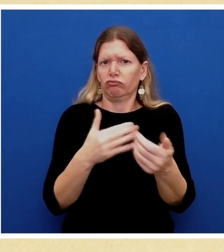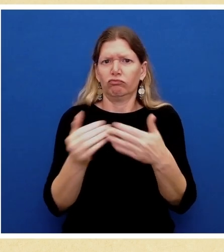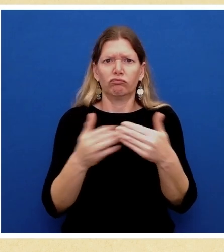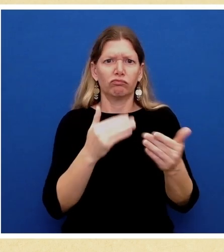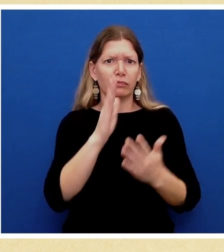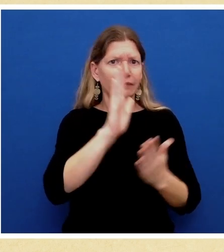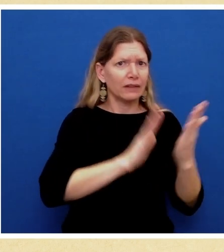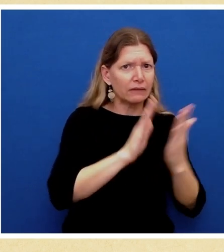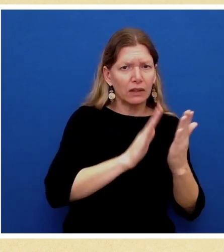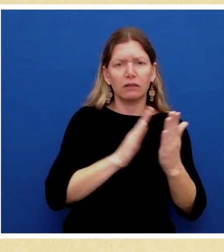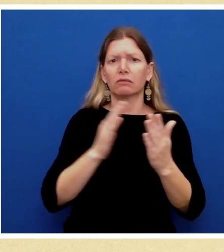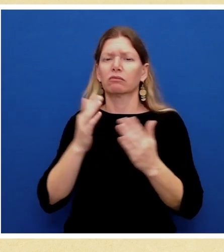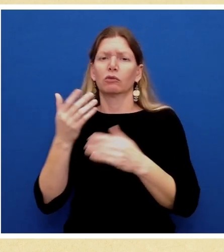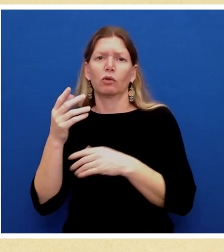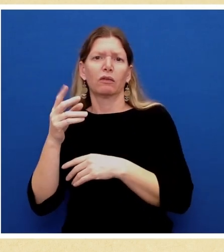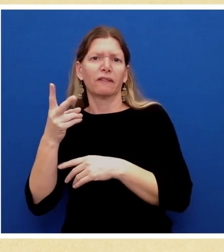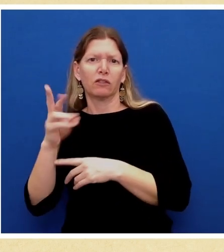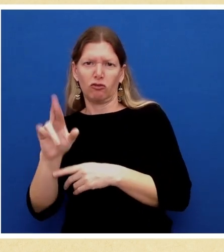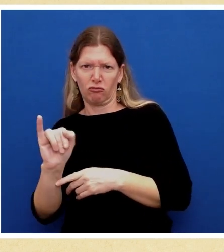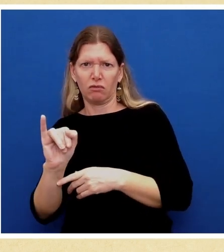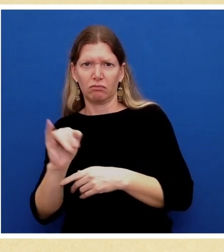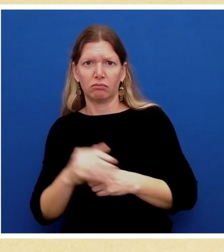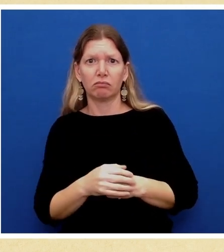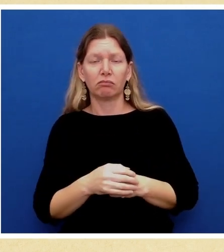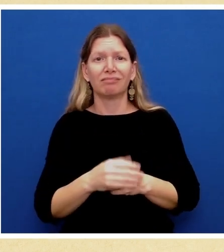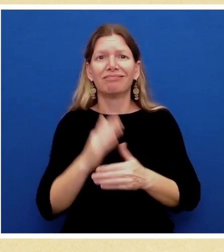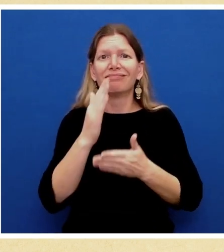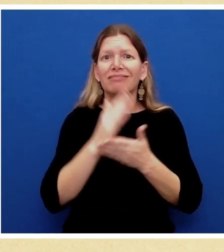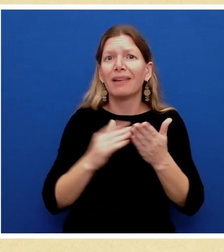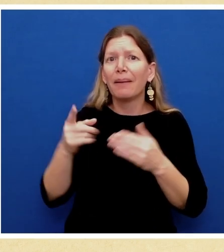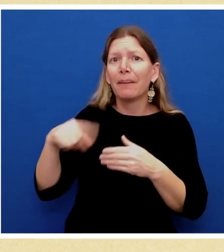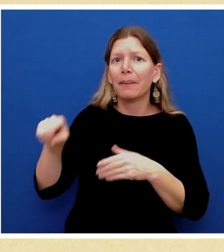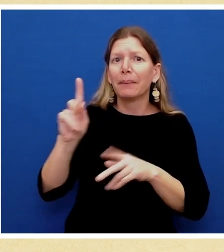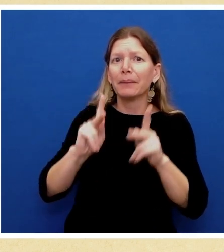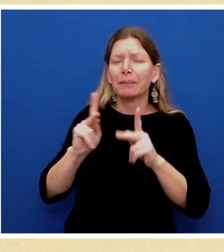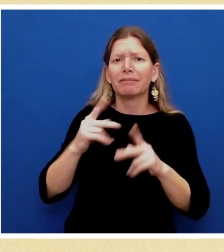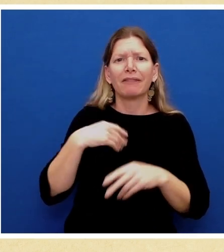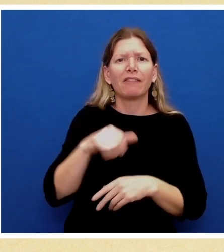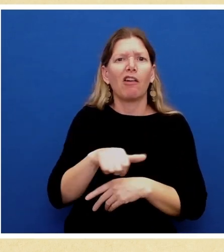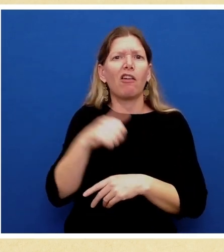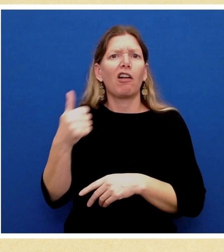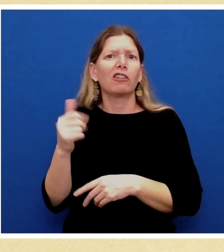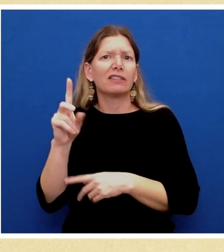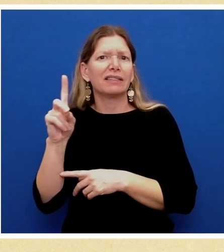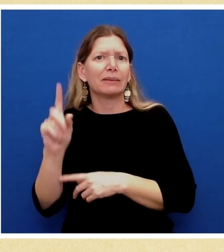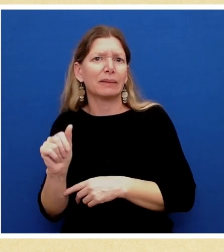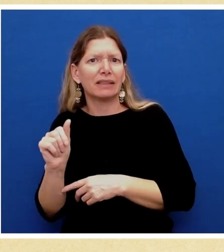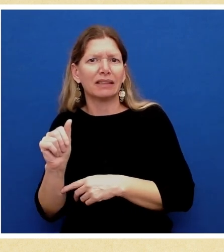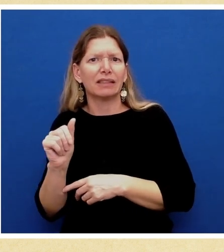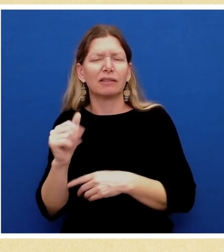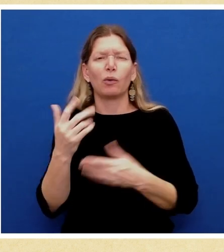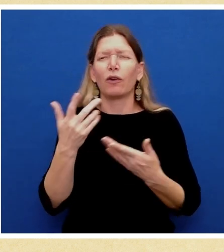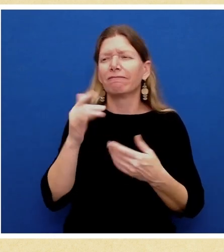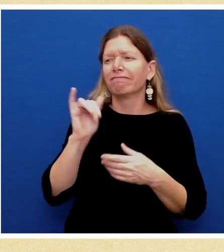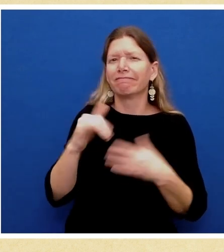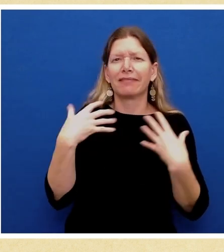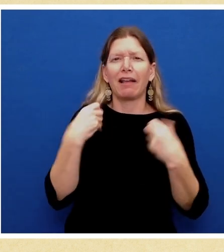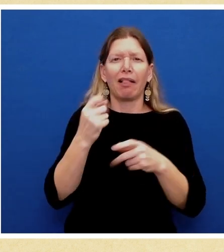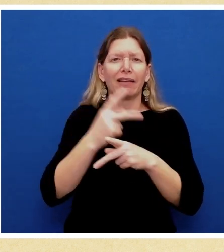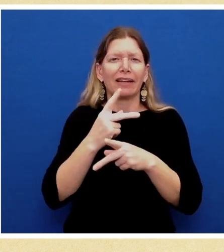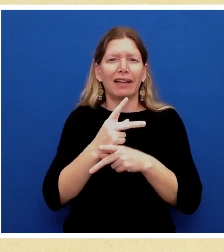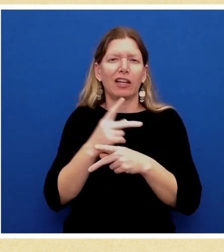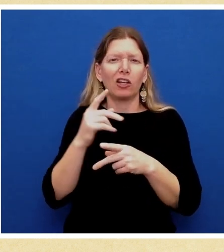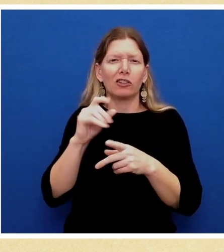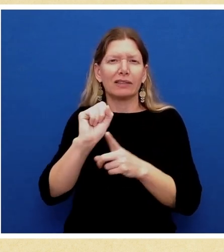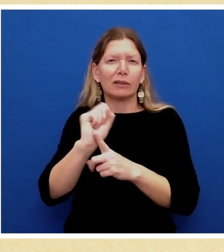interpreters, and that term includes on-site and remote interpreting. However, some individuals, because of other disabilities or the